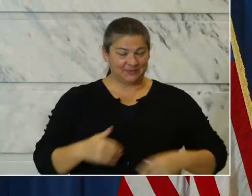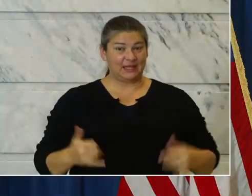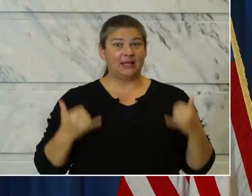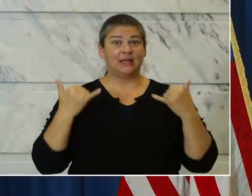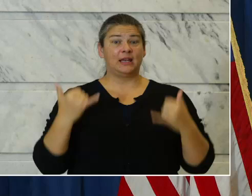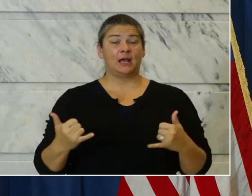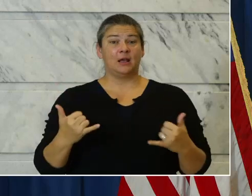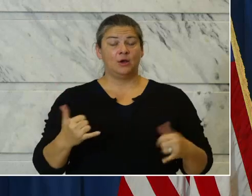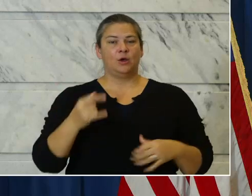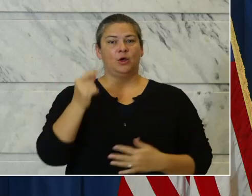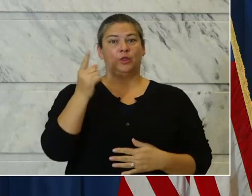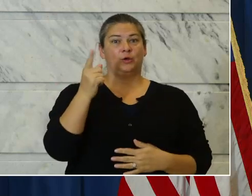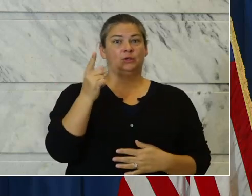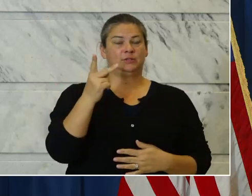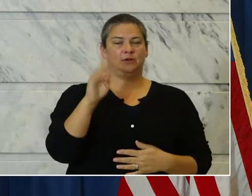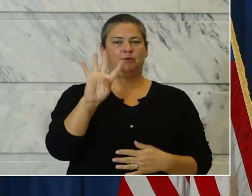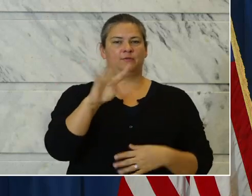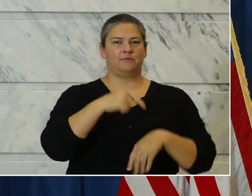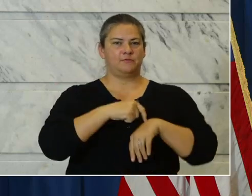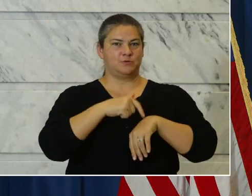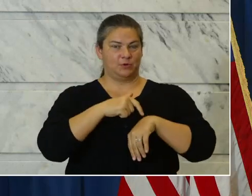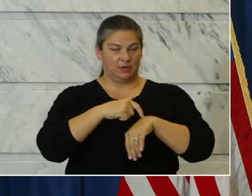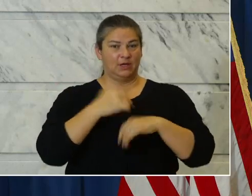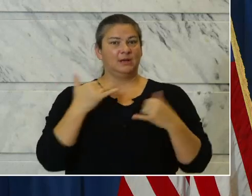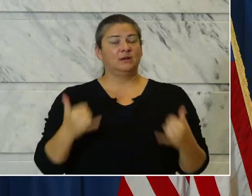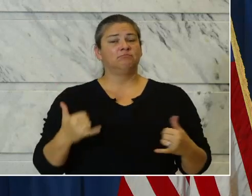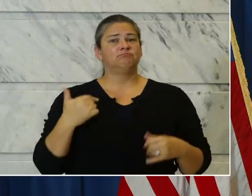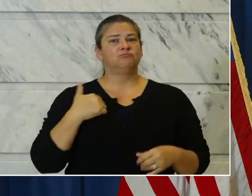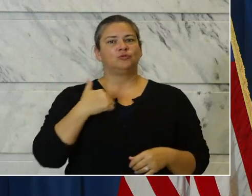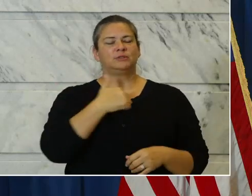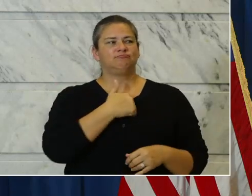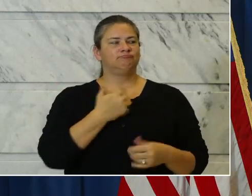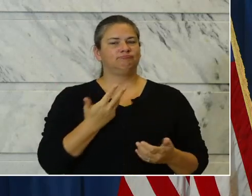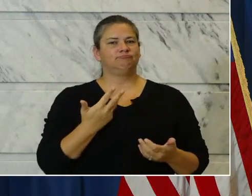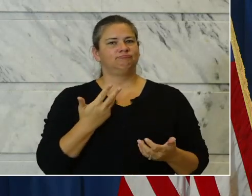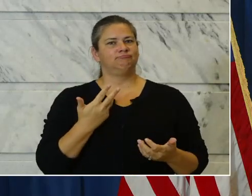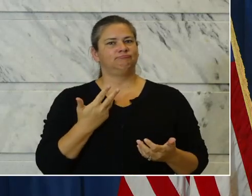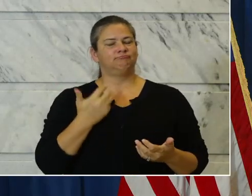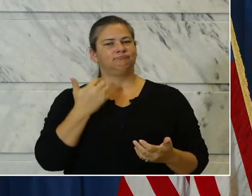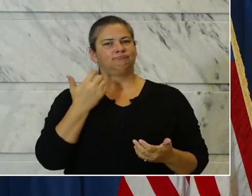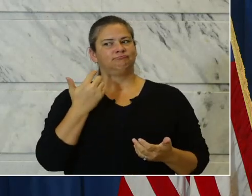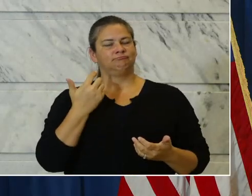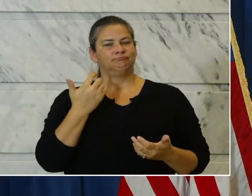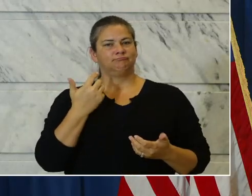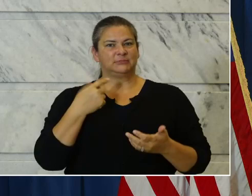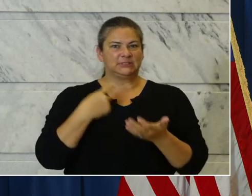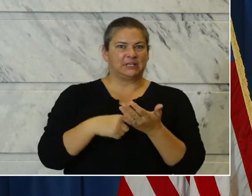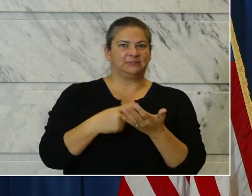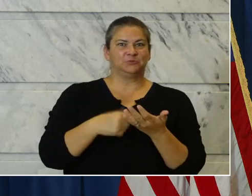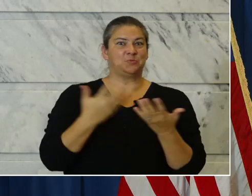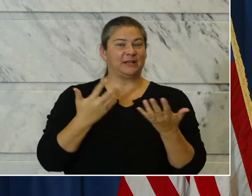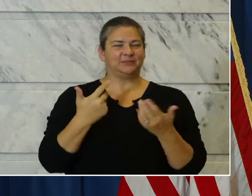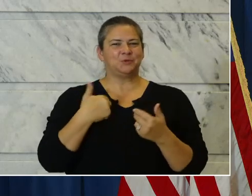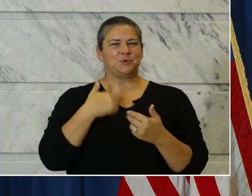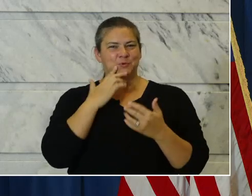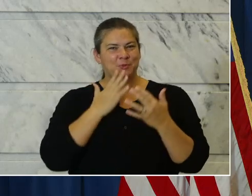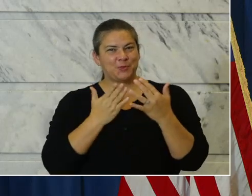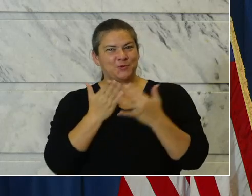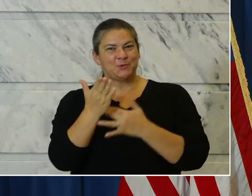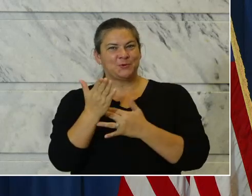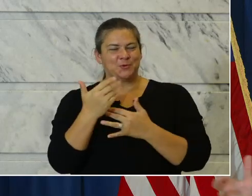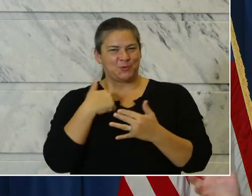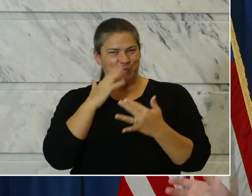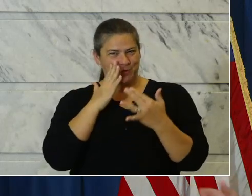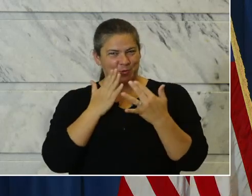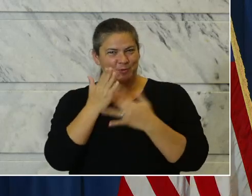Is Thursday at 4 p.m., the time we come together to remember we're going to get through this. We're going to get through this together. It's